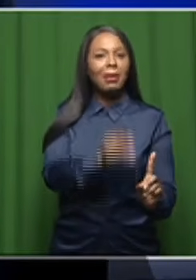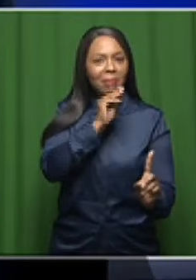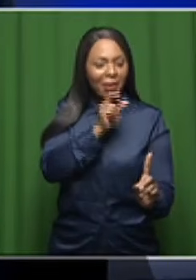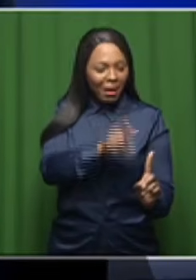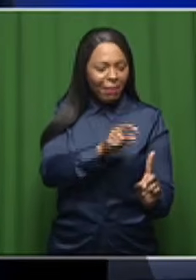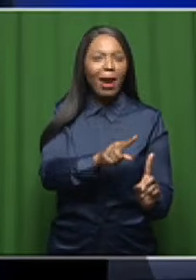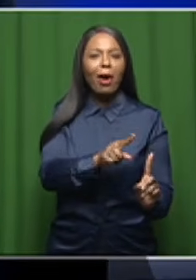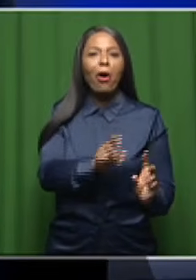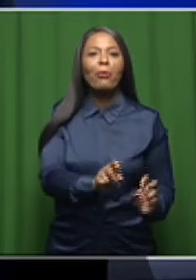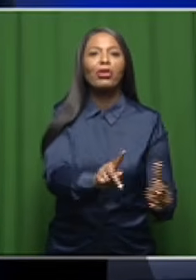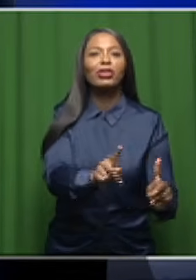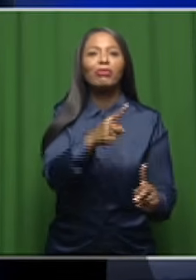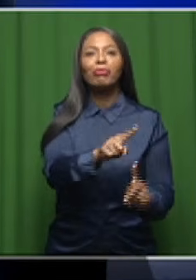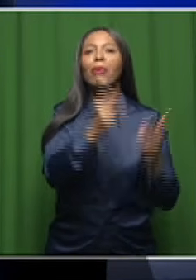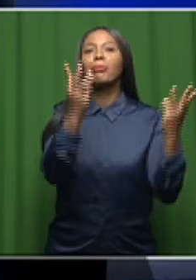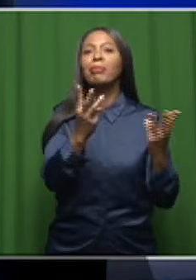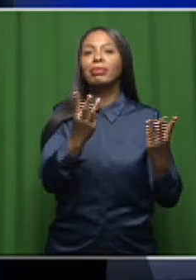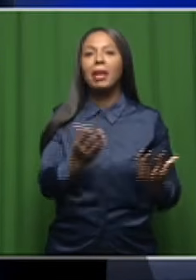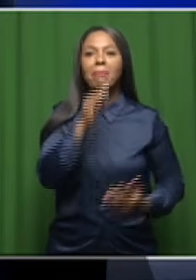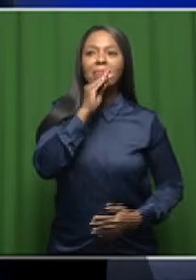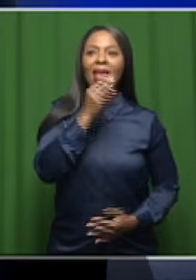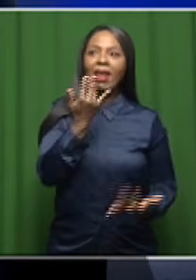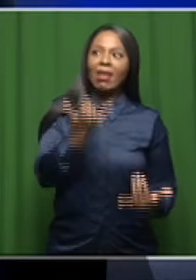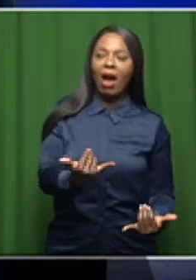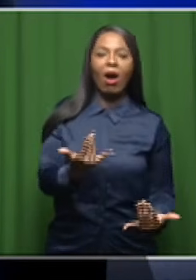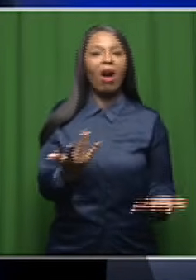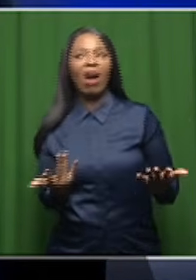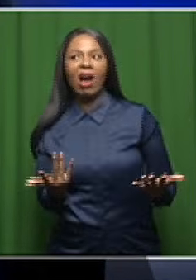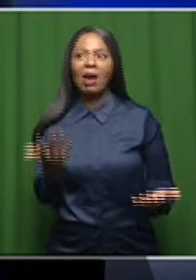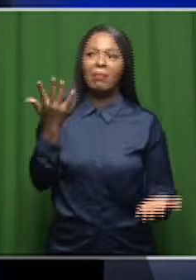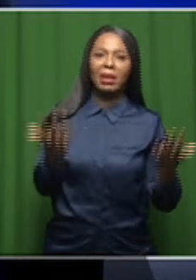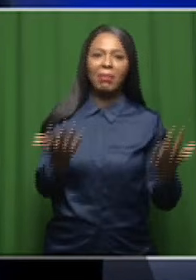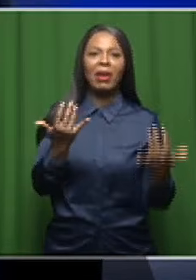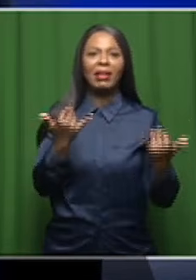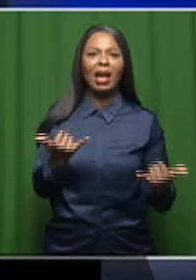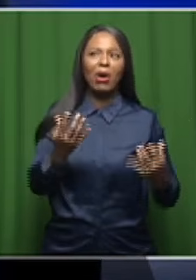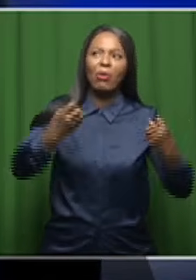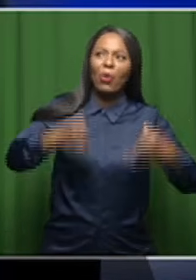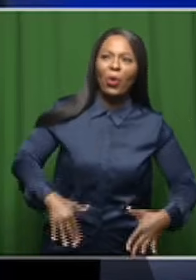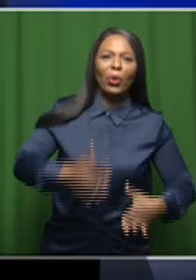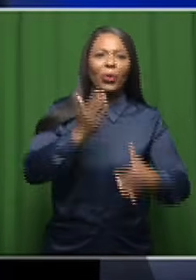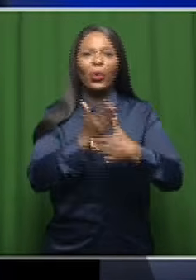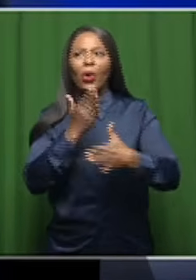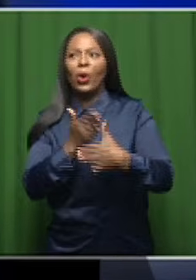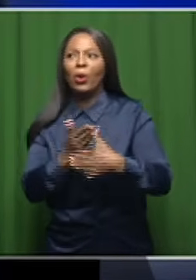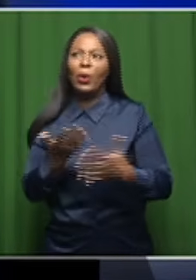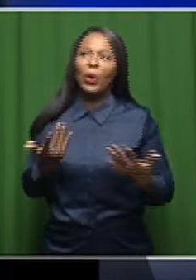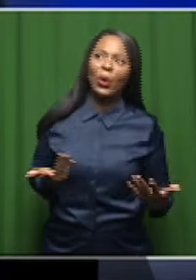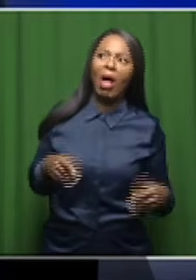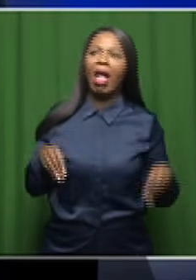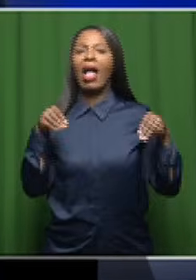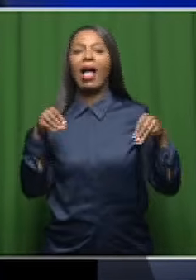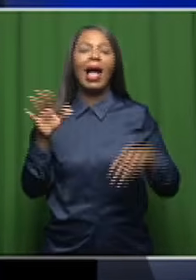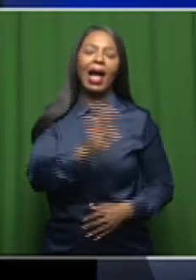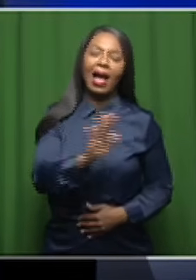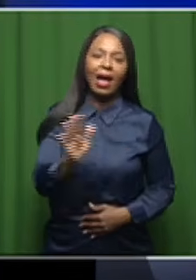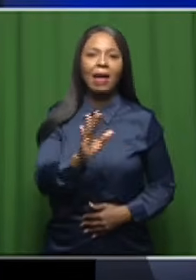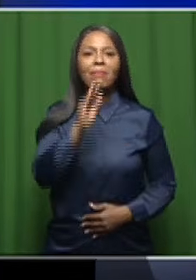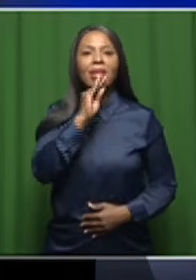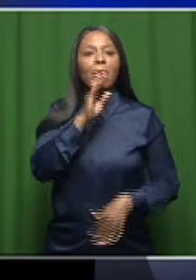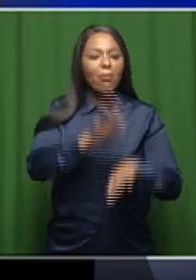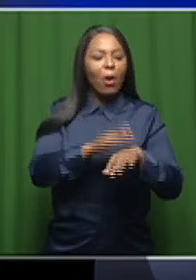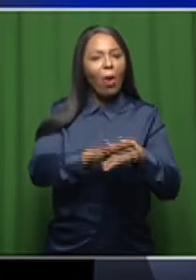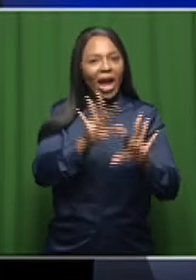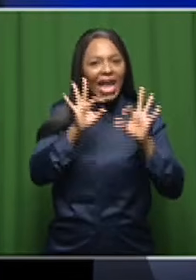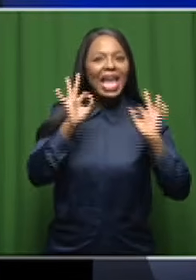I don't think that it necessarily means that people are going to be replaced. It merely means that there's more efficiency. It will